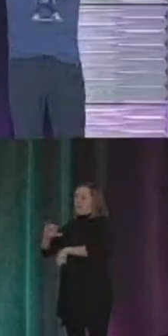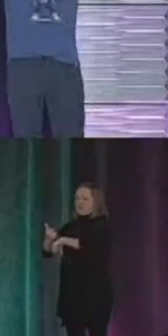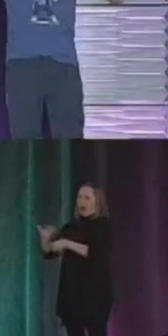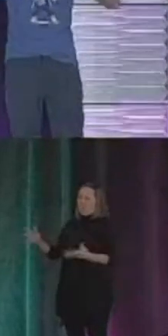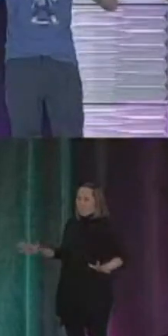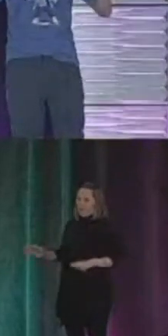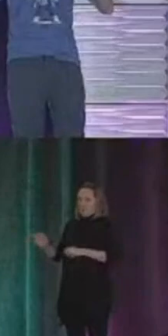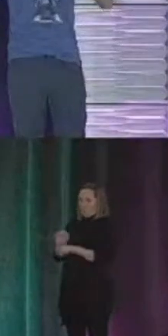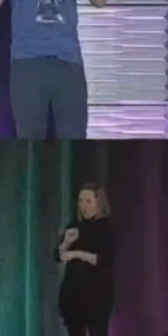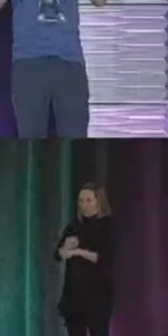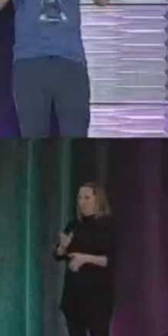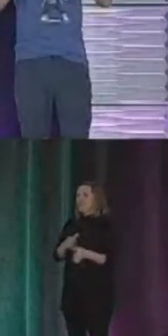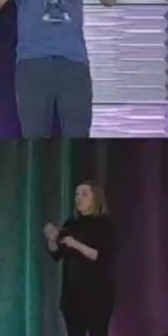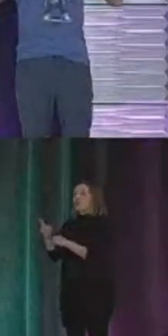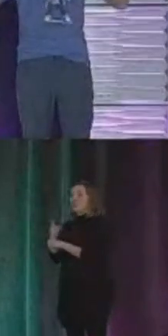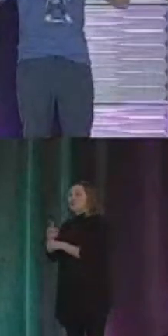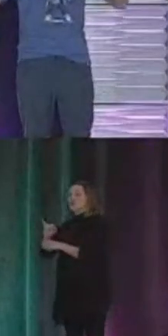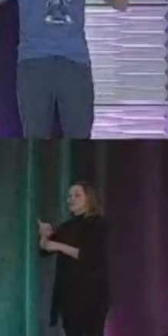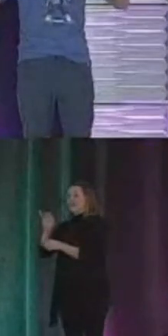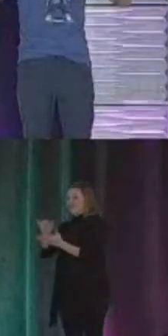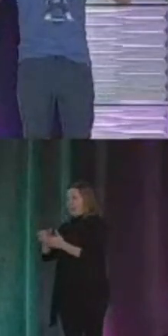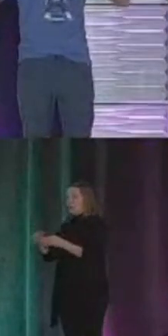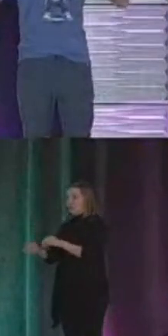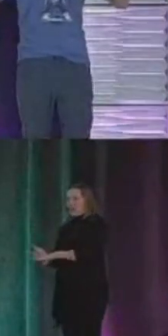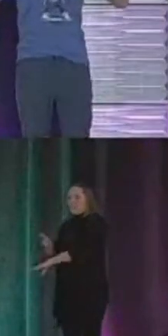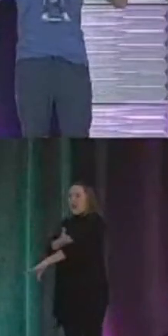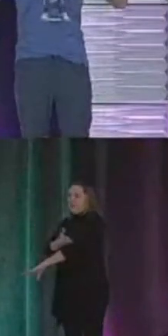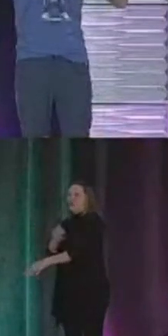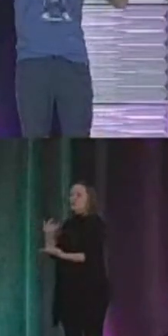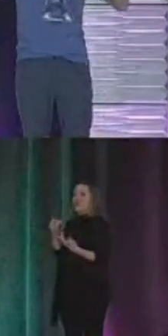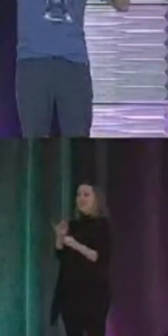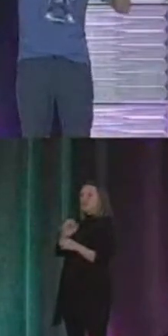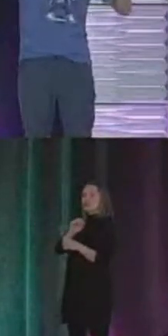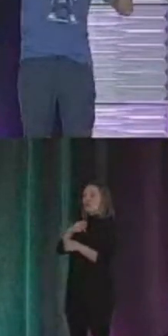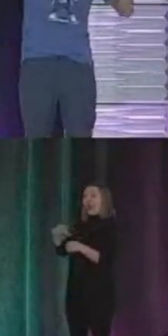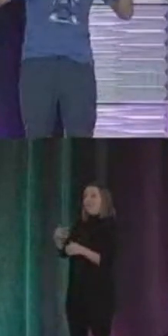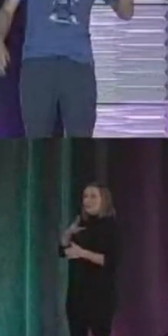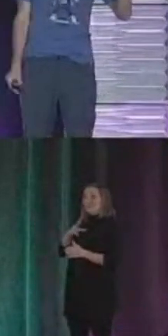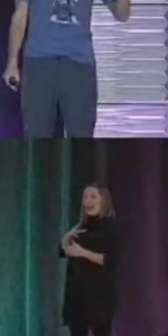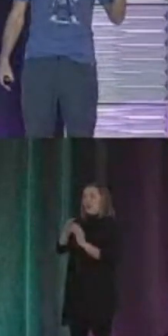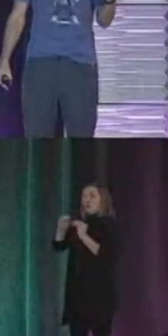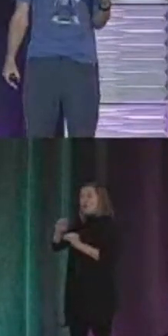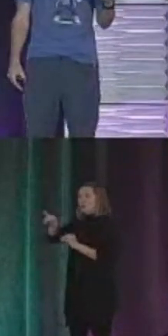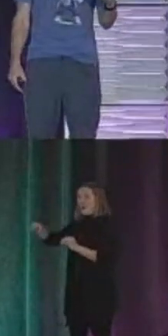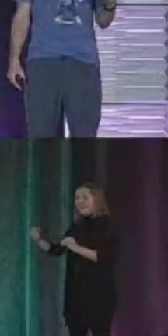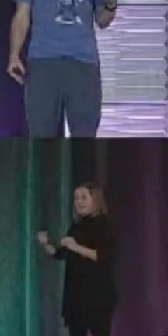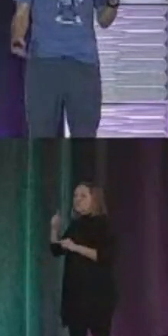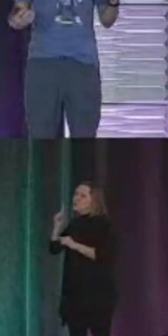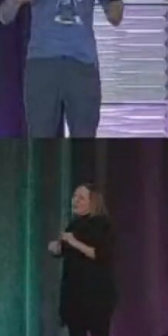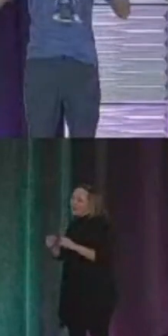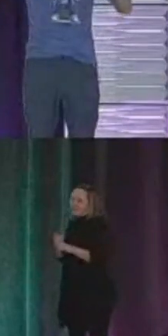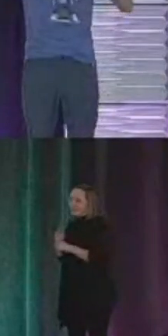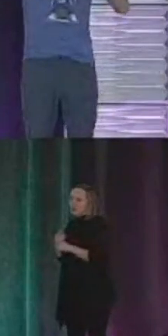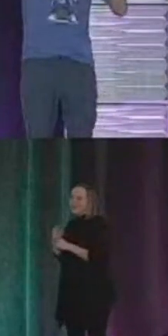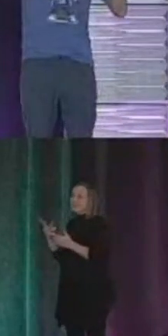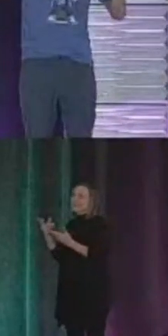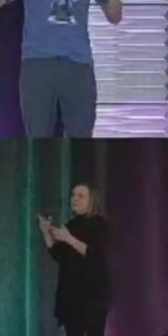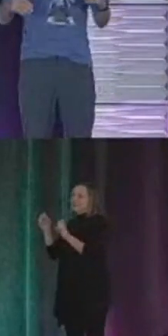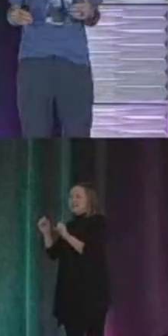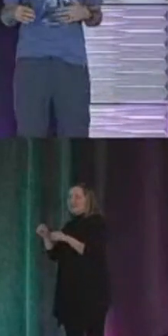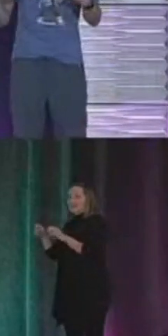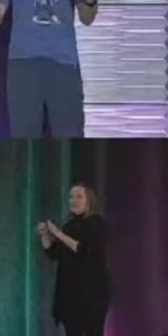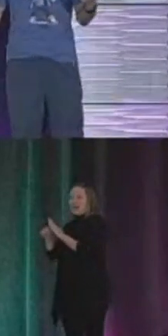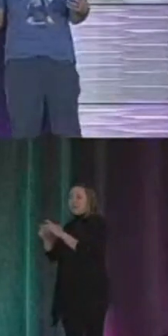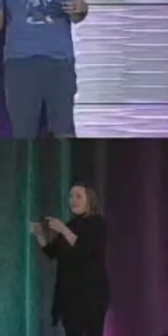to make the experience better. So if your app is functional without JavaScript, you can't use a client-side state management library if you want